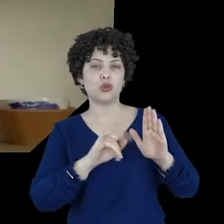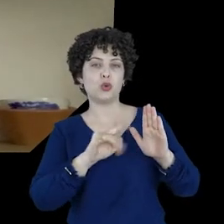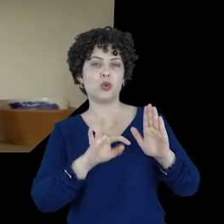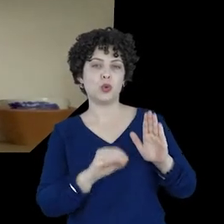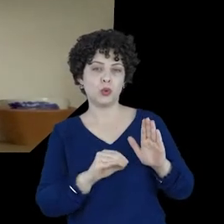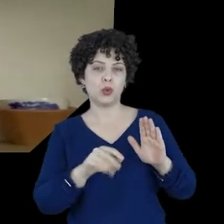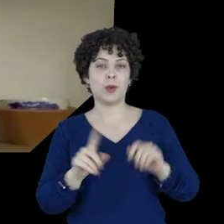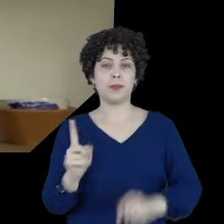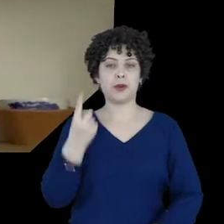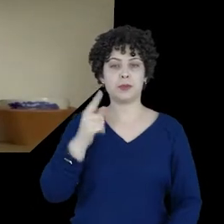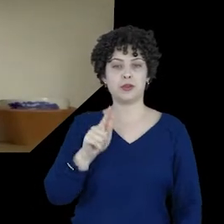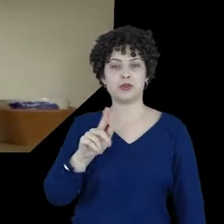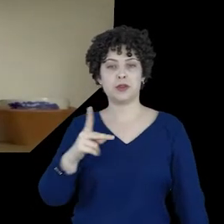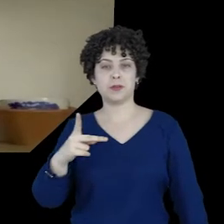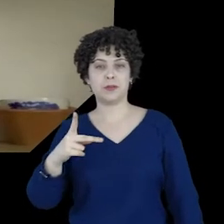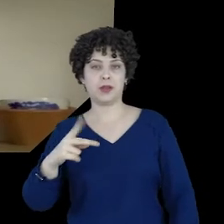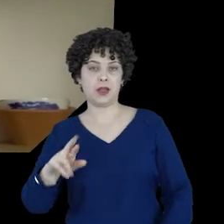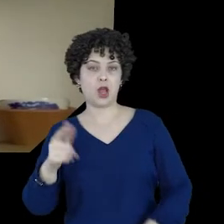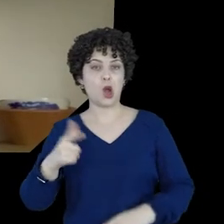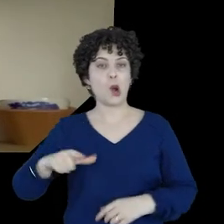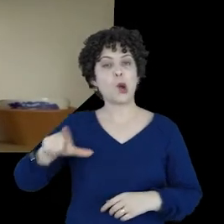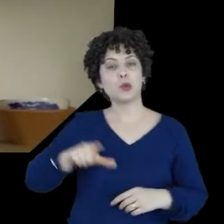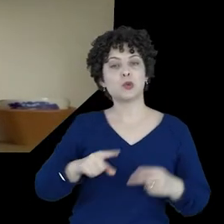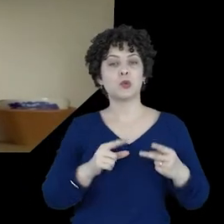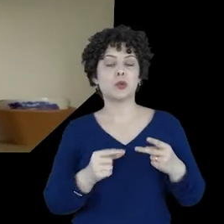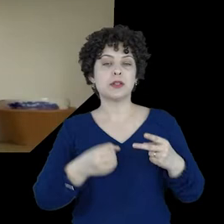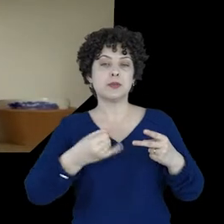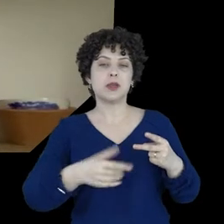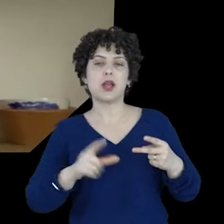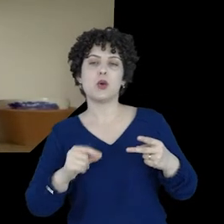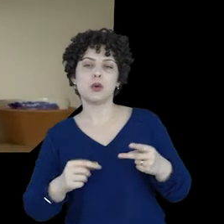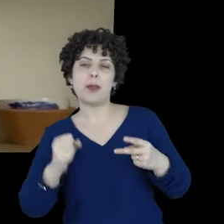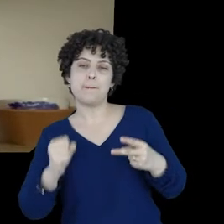the first outside of GDPR, that describes what can and can't